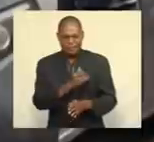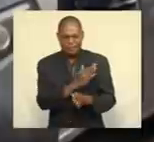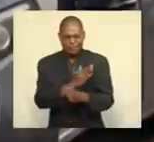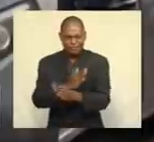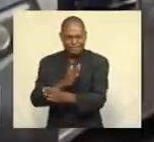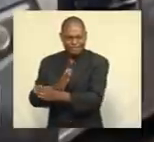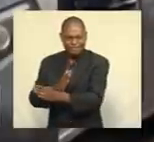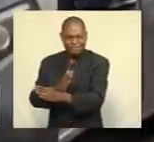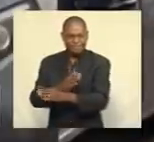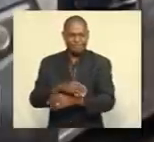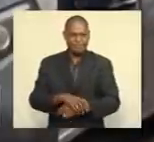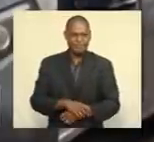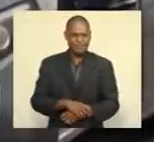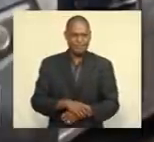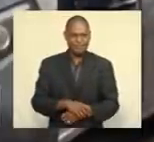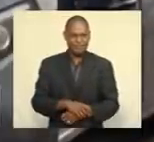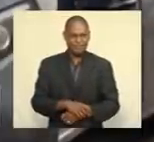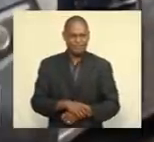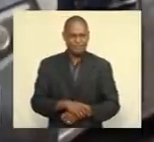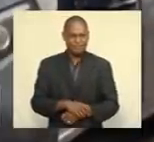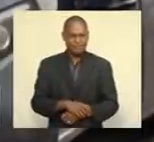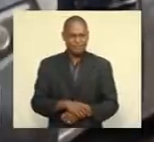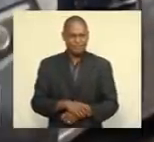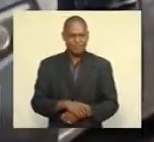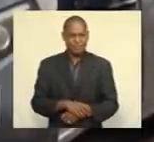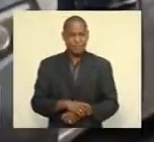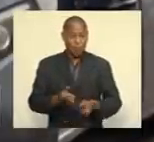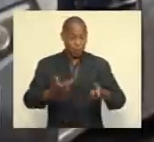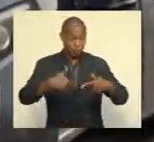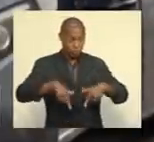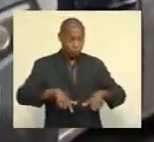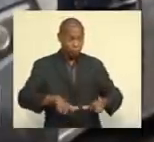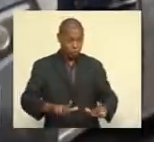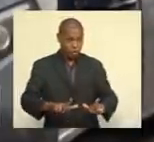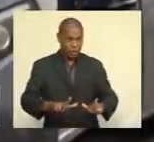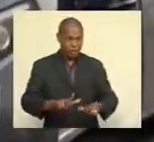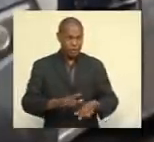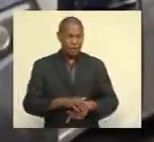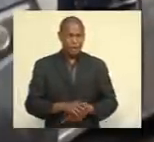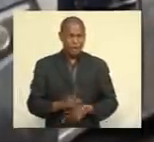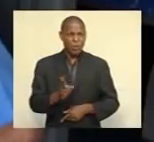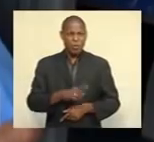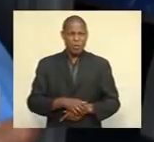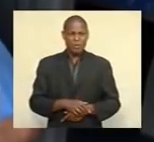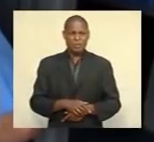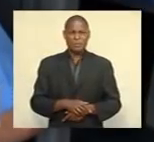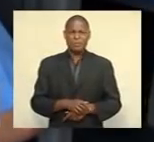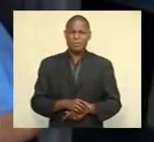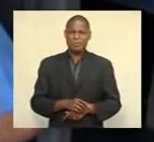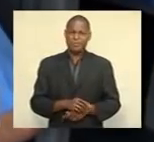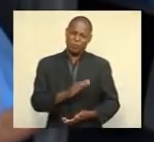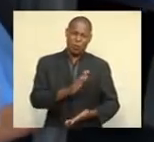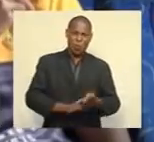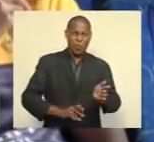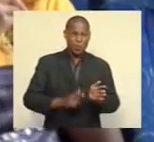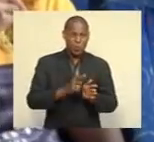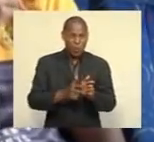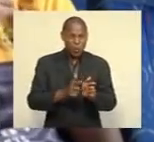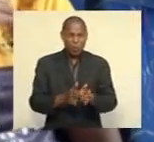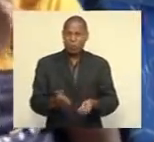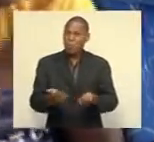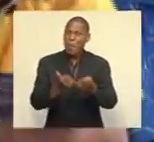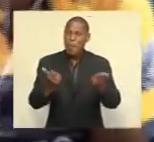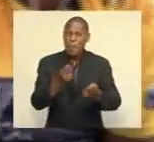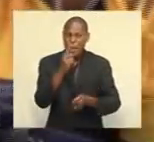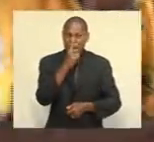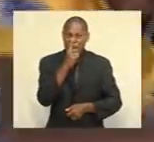affected because the journey, our route has not been traveled from here to Lautoka, and plenty of people are just stuck up